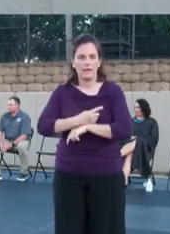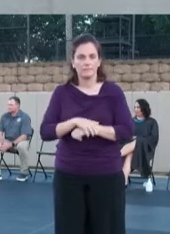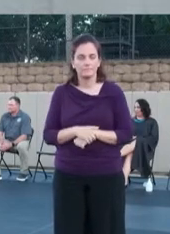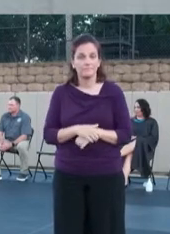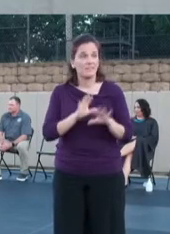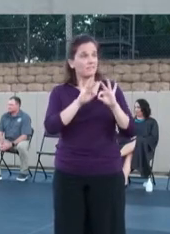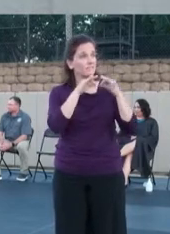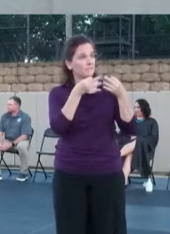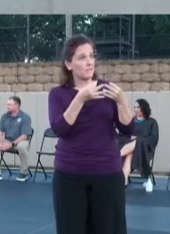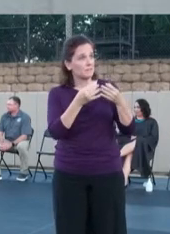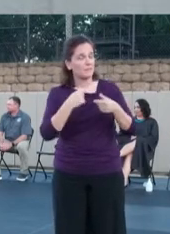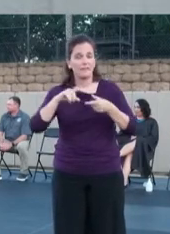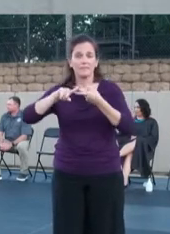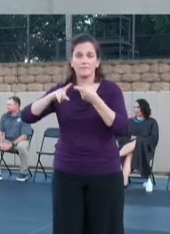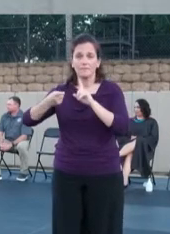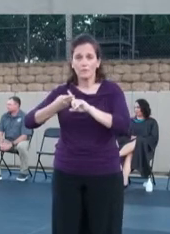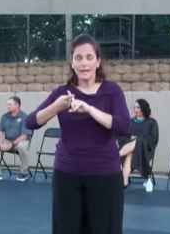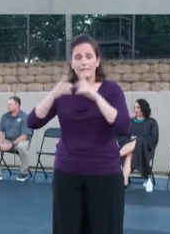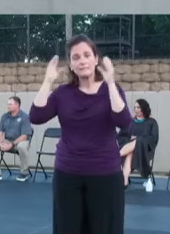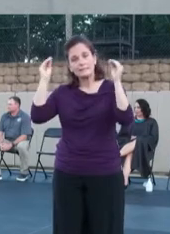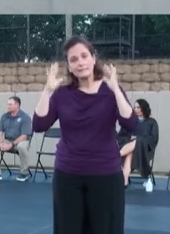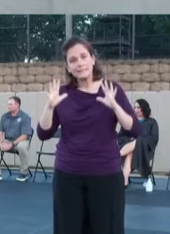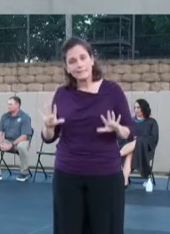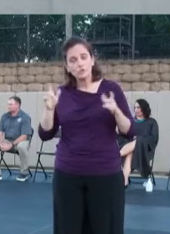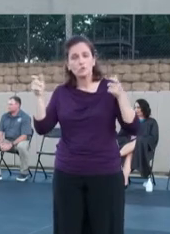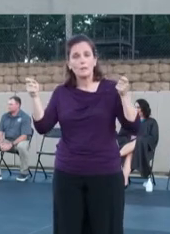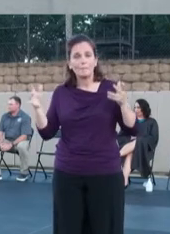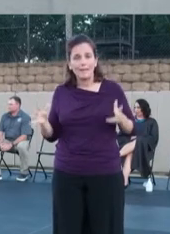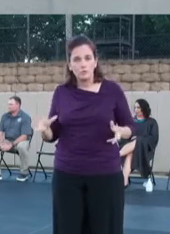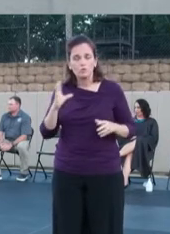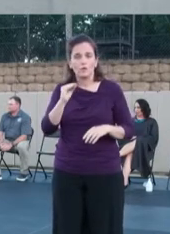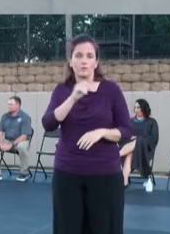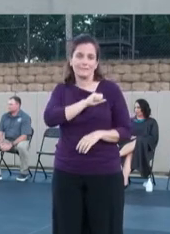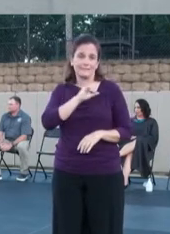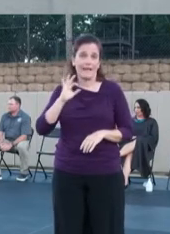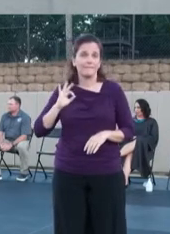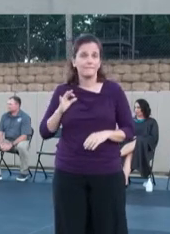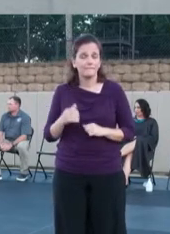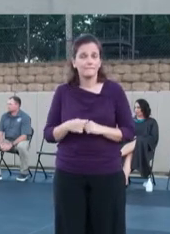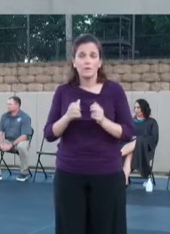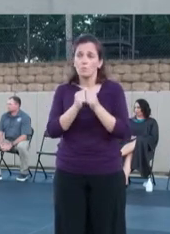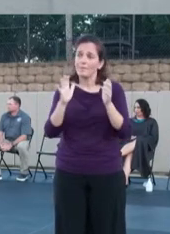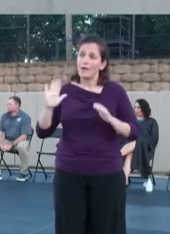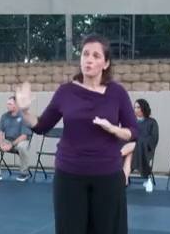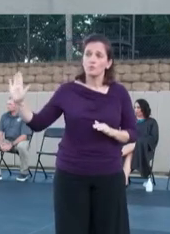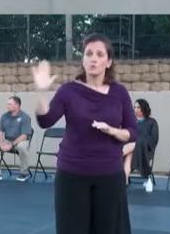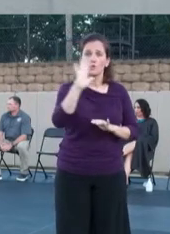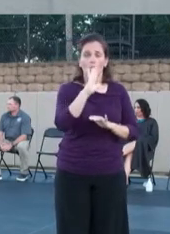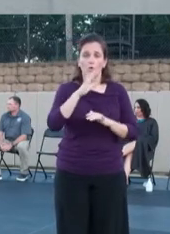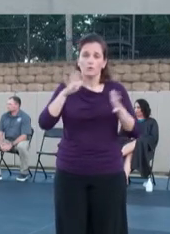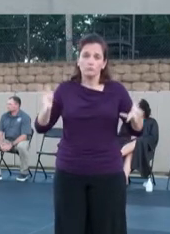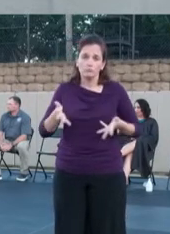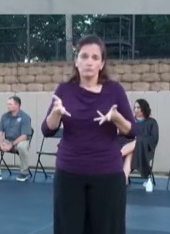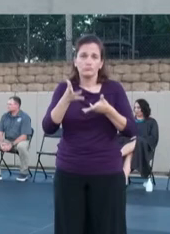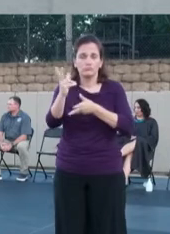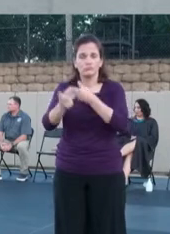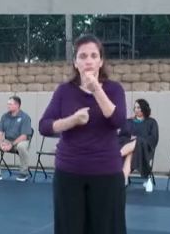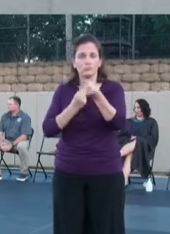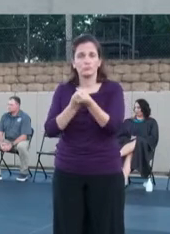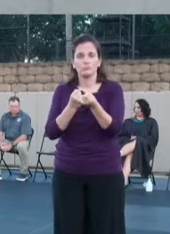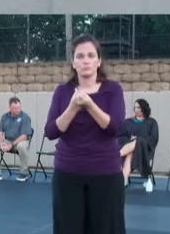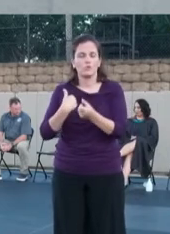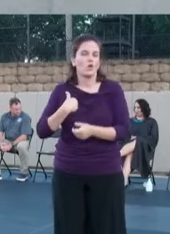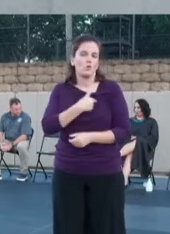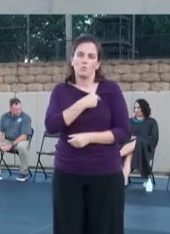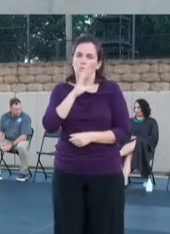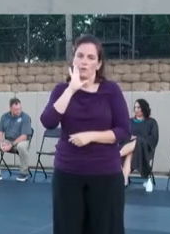Family, friends, teachers, administrators, and staff. Without your encouragement and support, we would not be